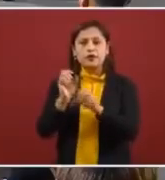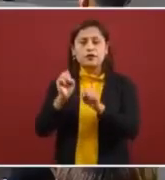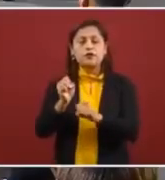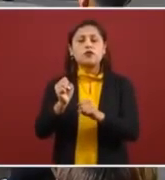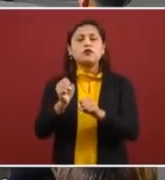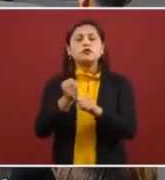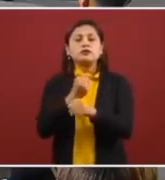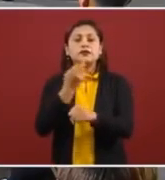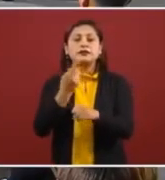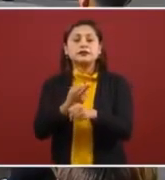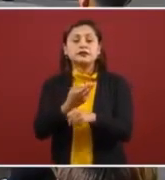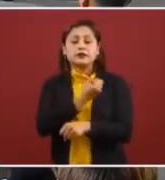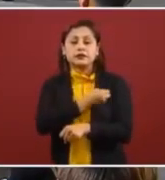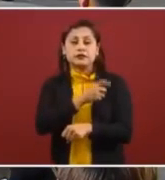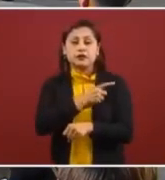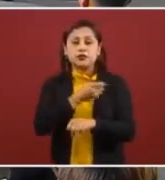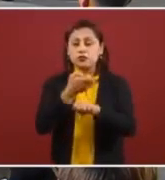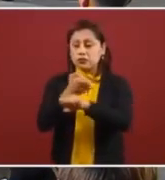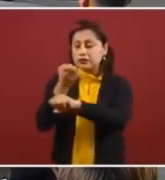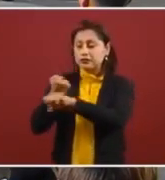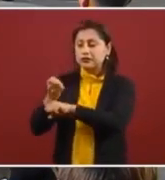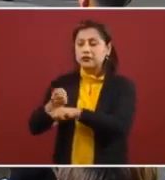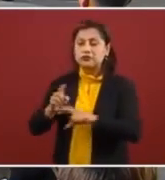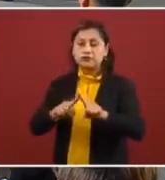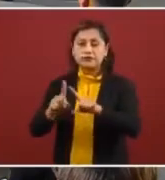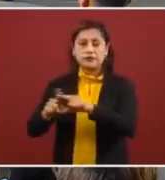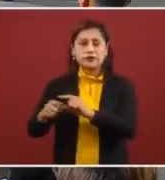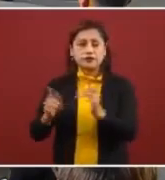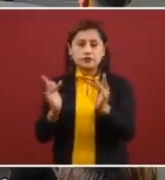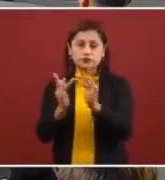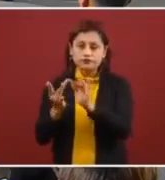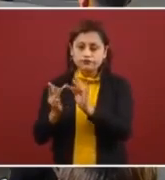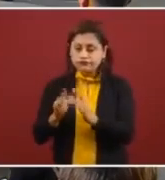the federal and health safety.